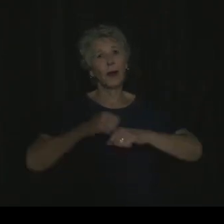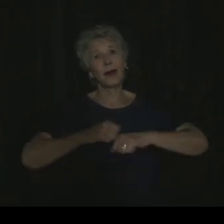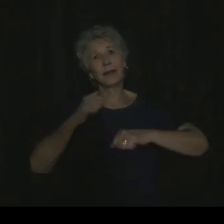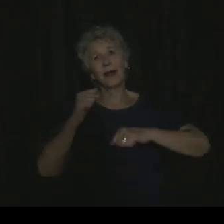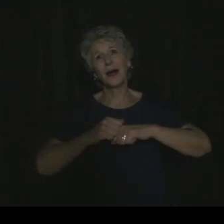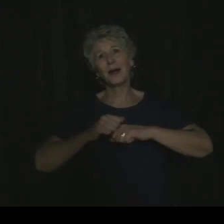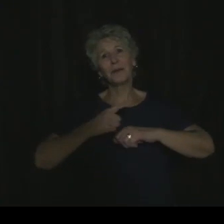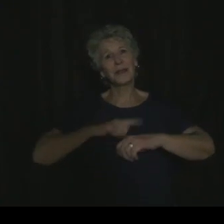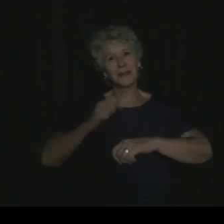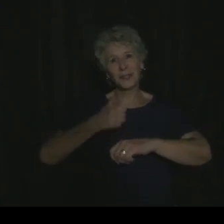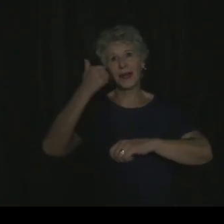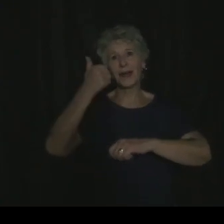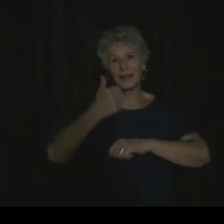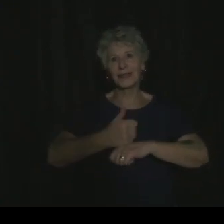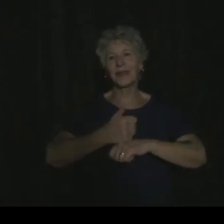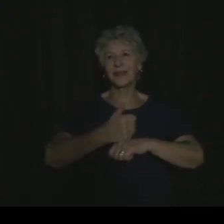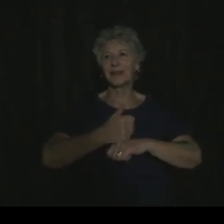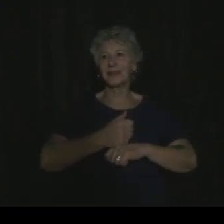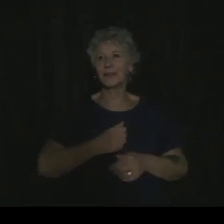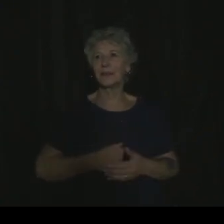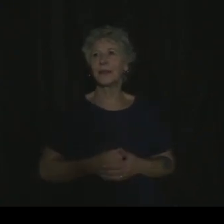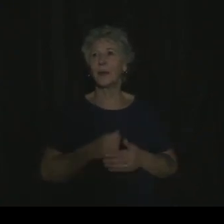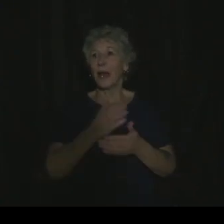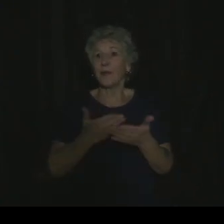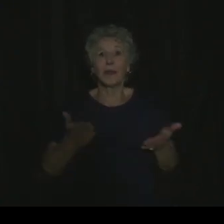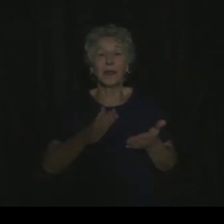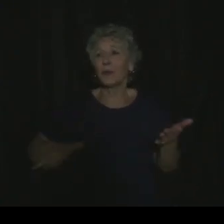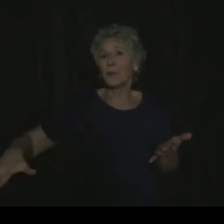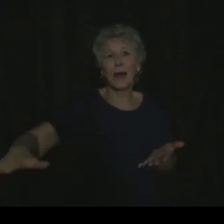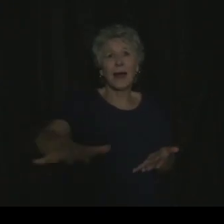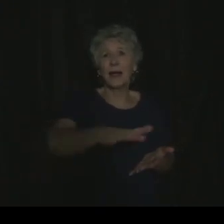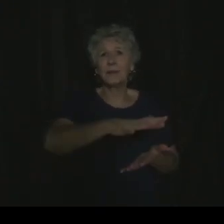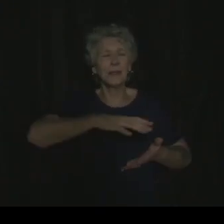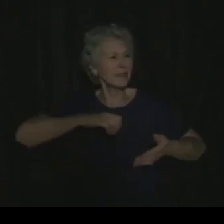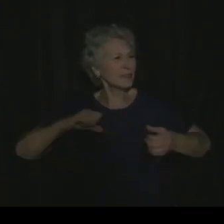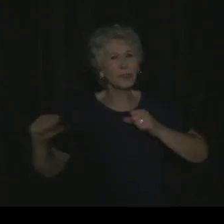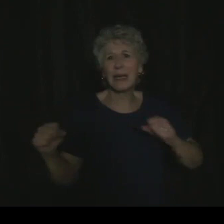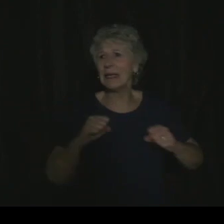Rock on which I stand when everything around